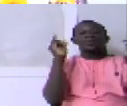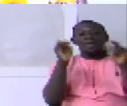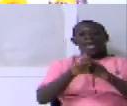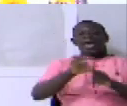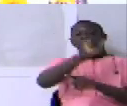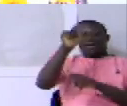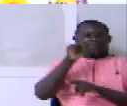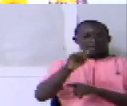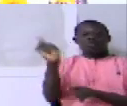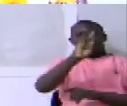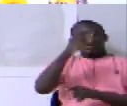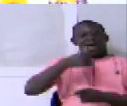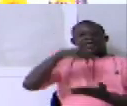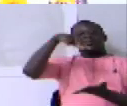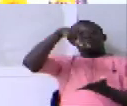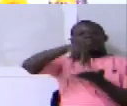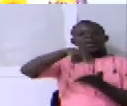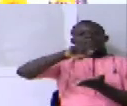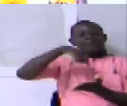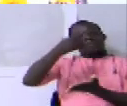And this is what I stand for.